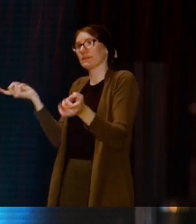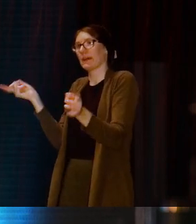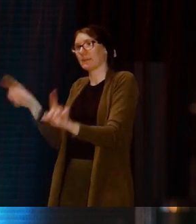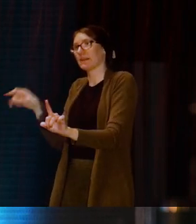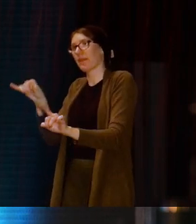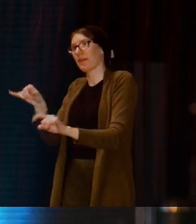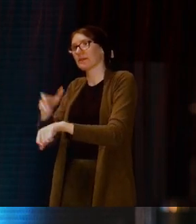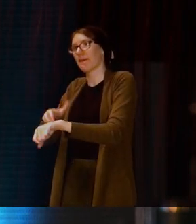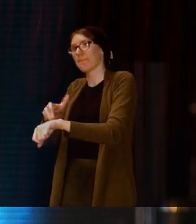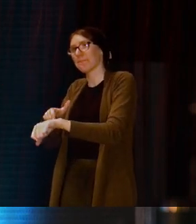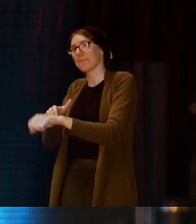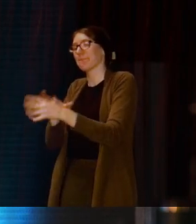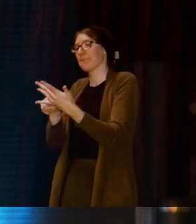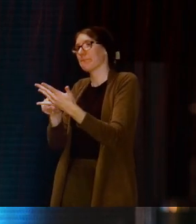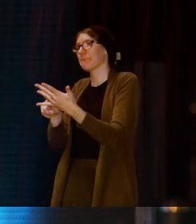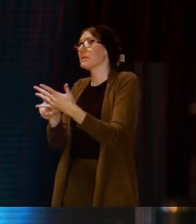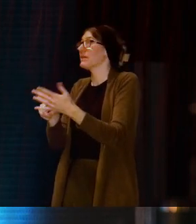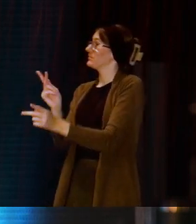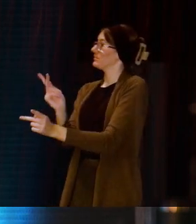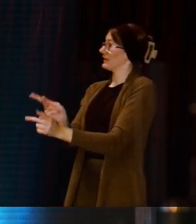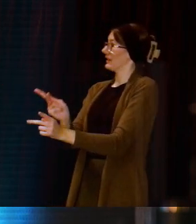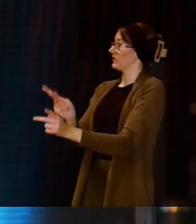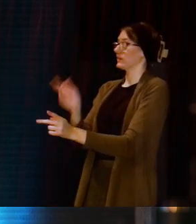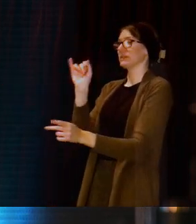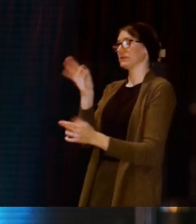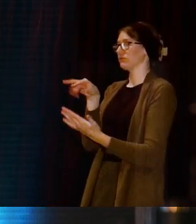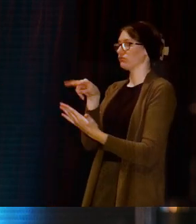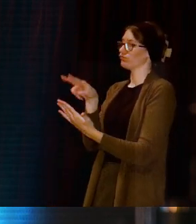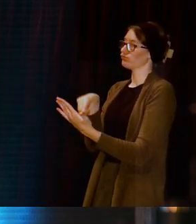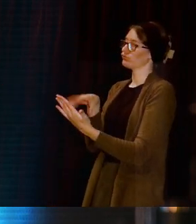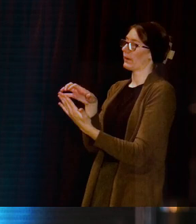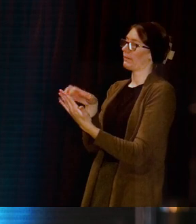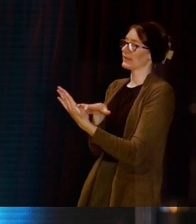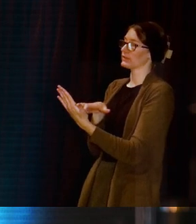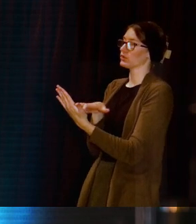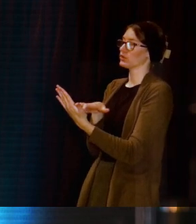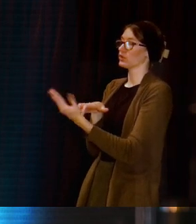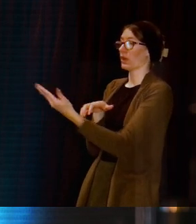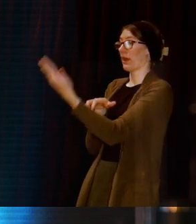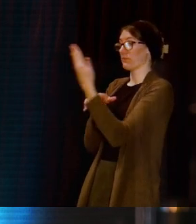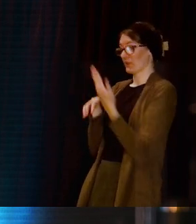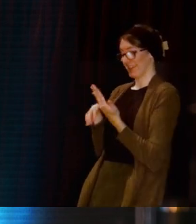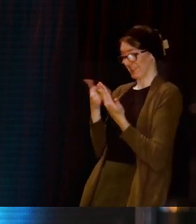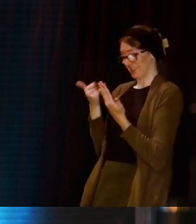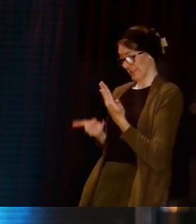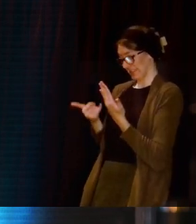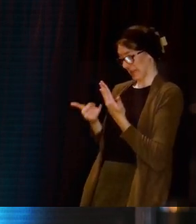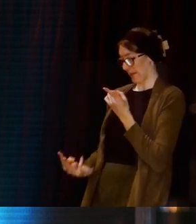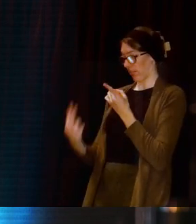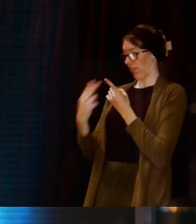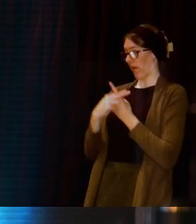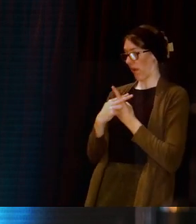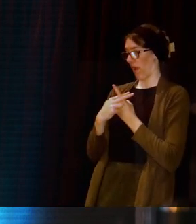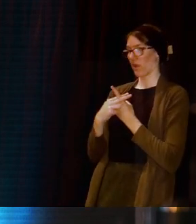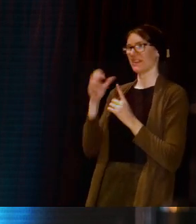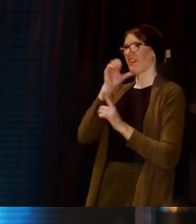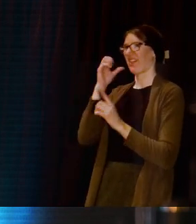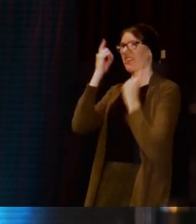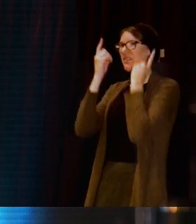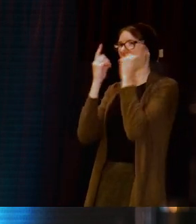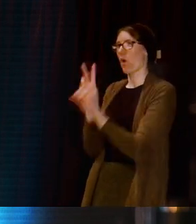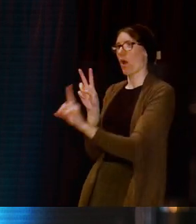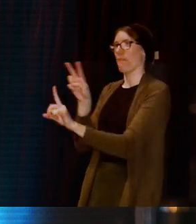that time. But you got to be careful, because if you just read a passage and you bring it into today without thinking about how it applied back